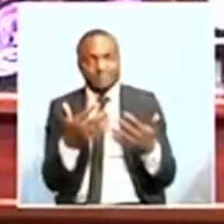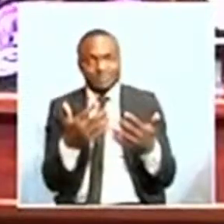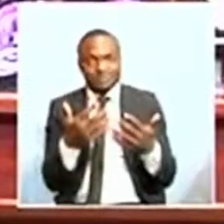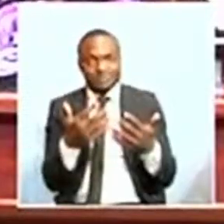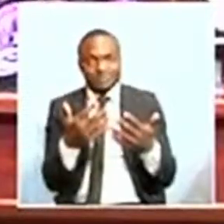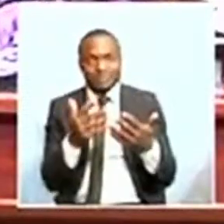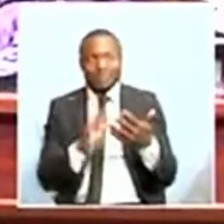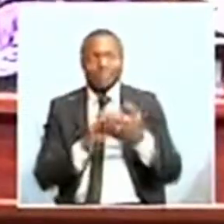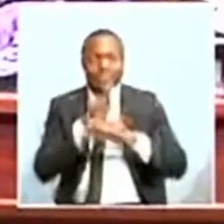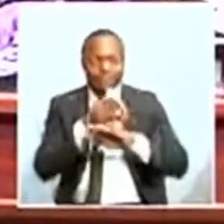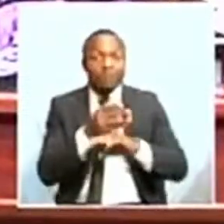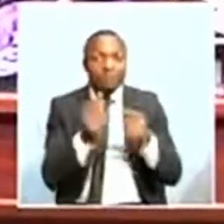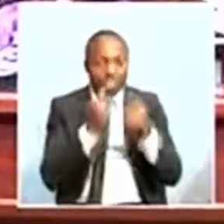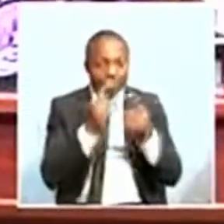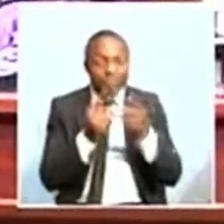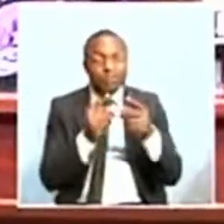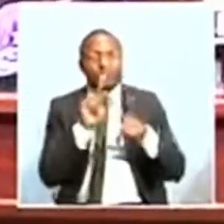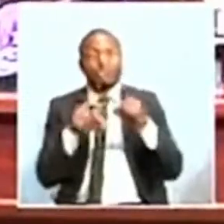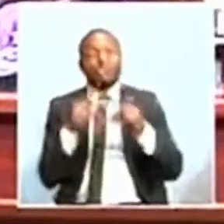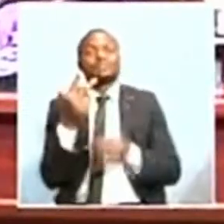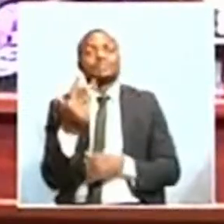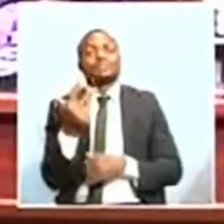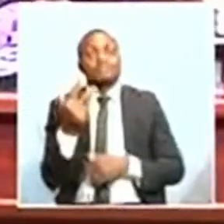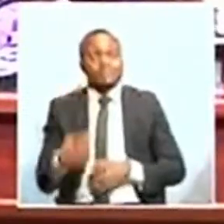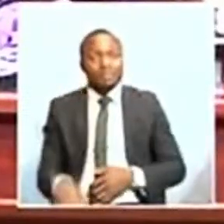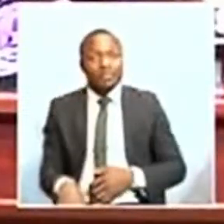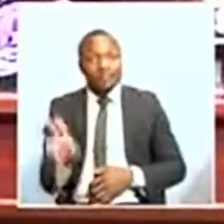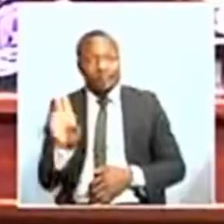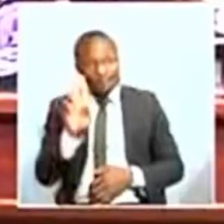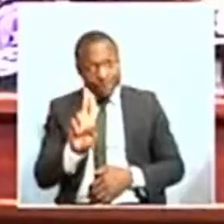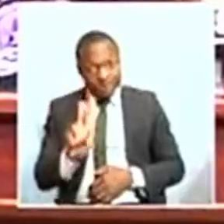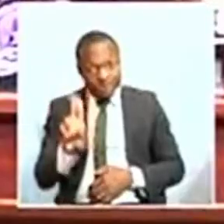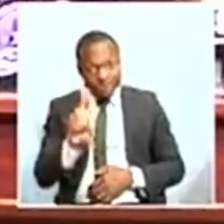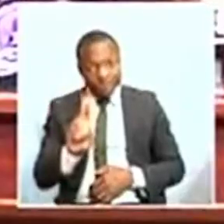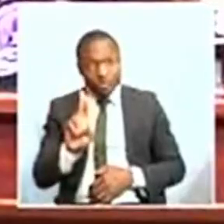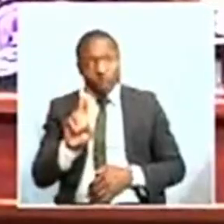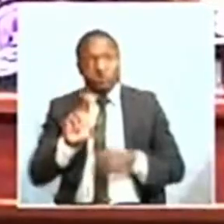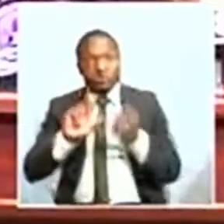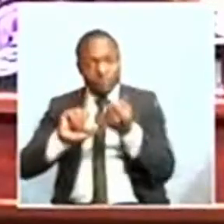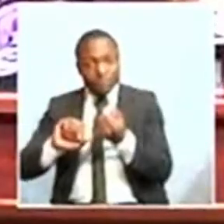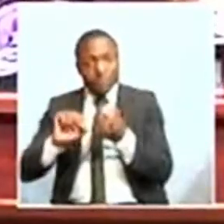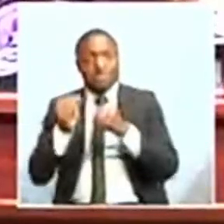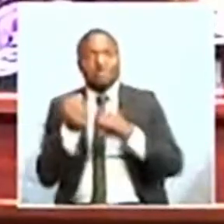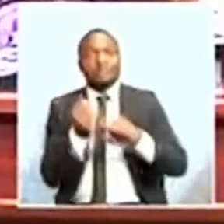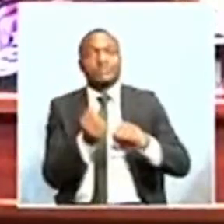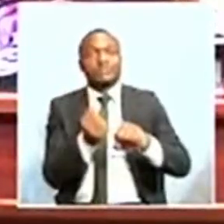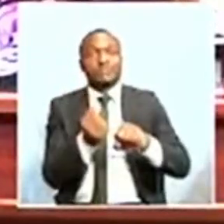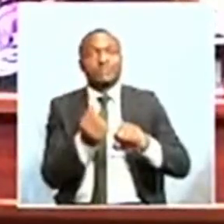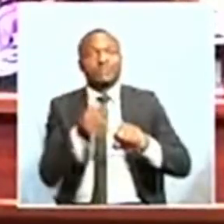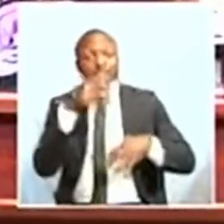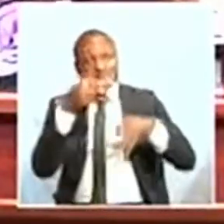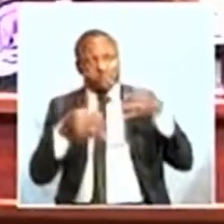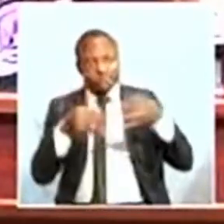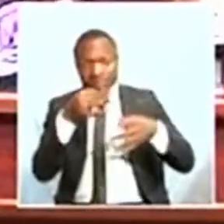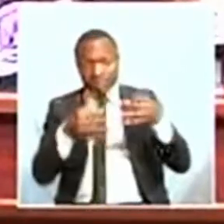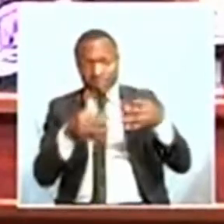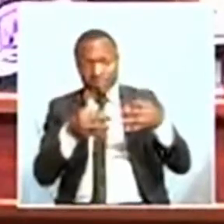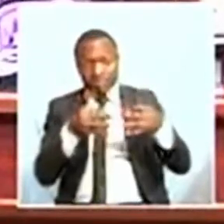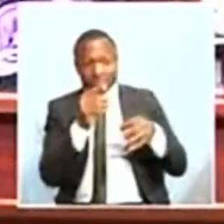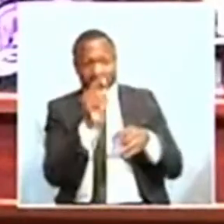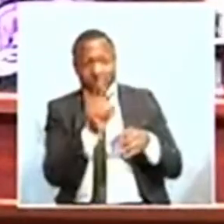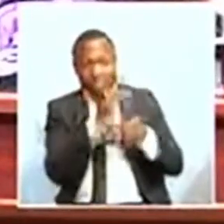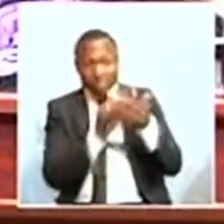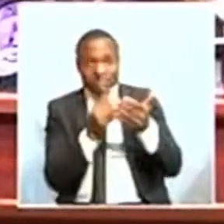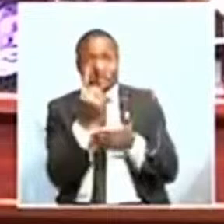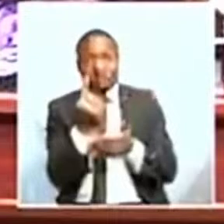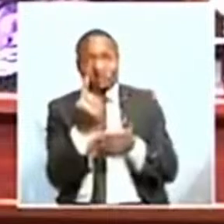individuals or items. 3. Use protection. If you are in a close contact with someone who